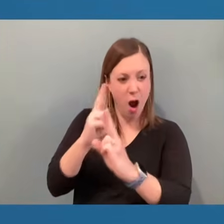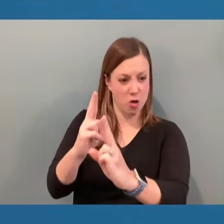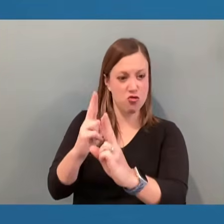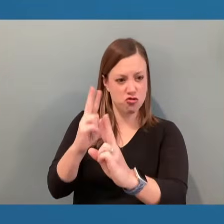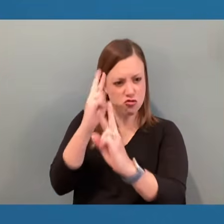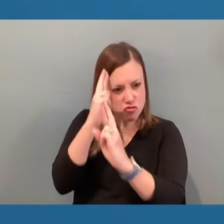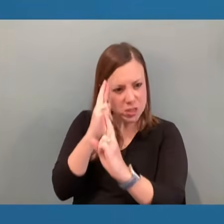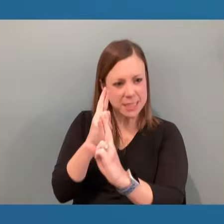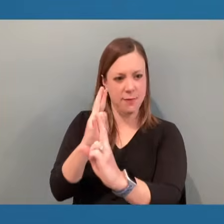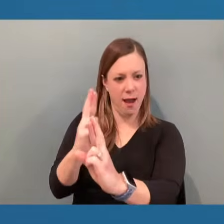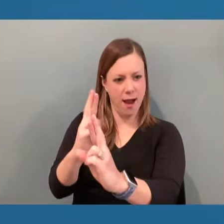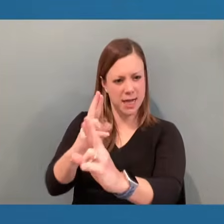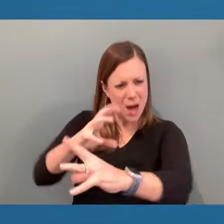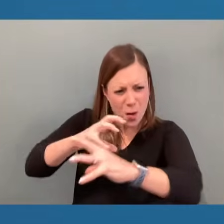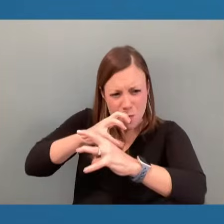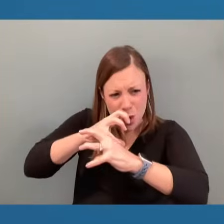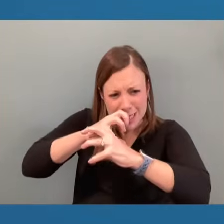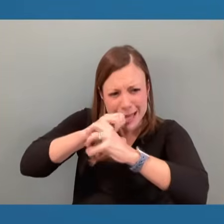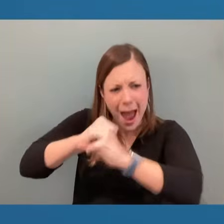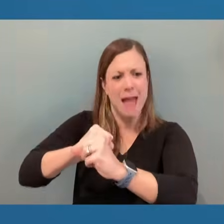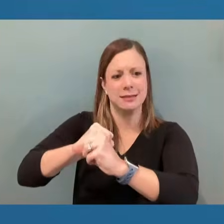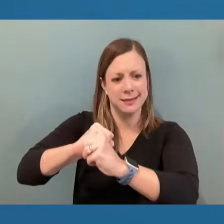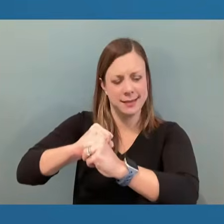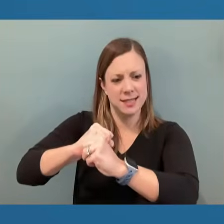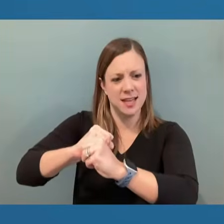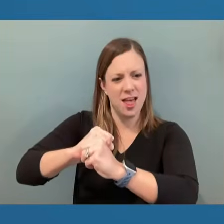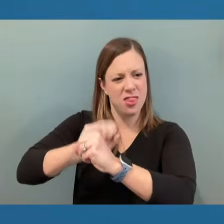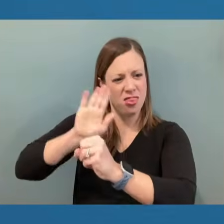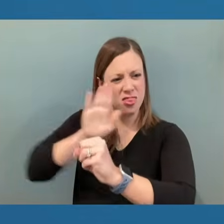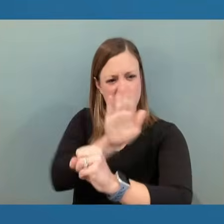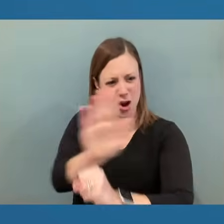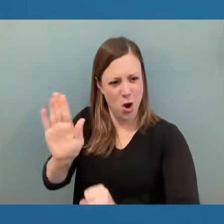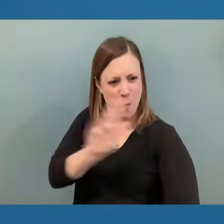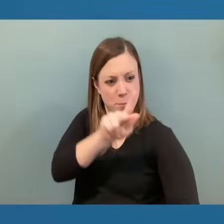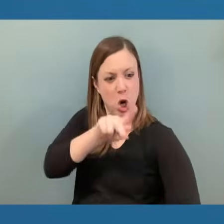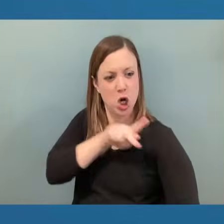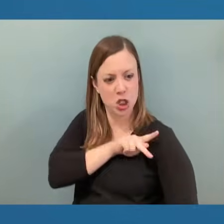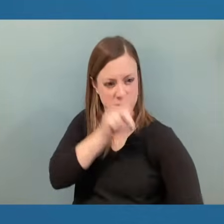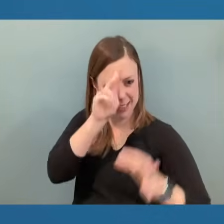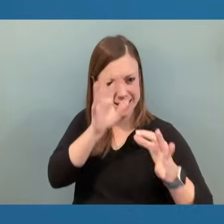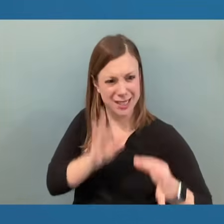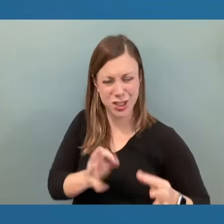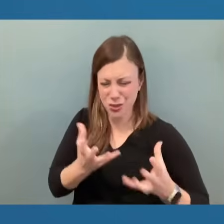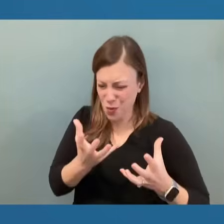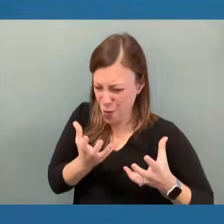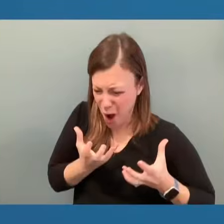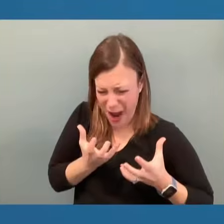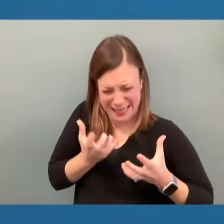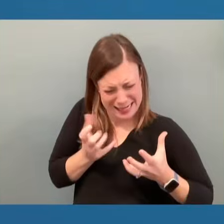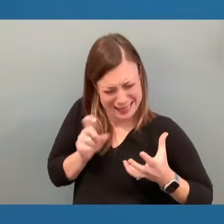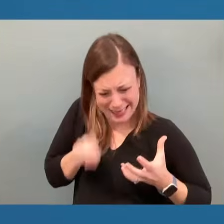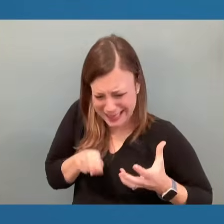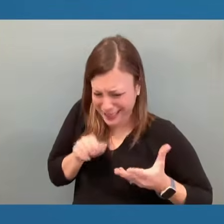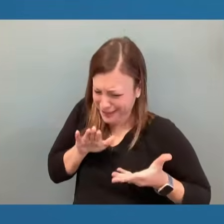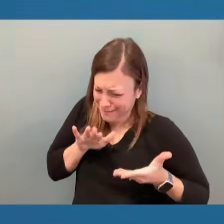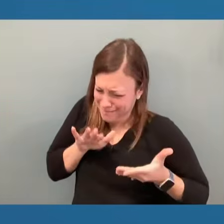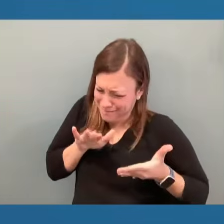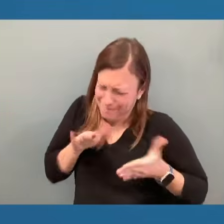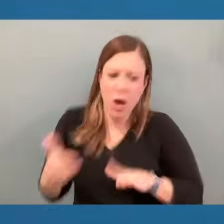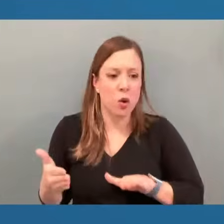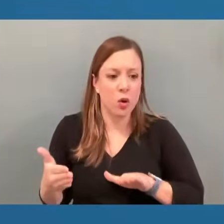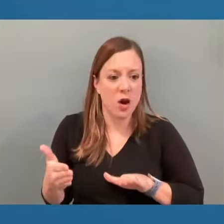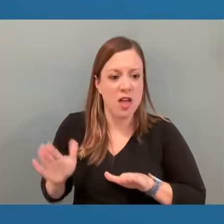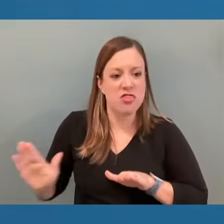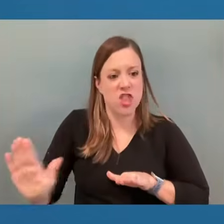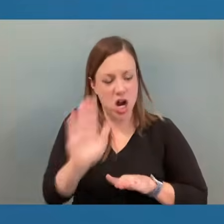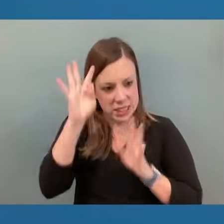protect the deeply personal decisions, the desires, personal desires of New Yorkers and their